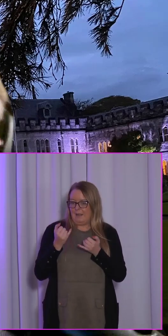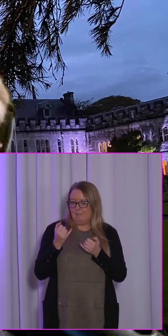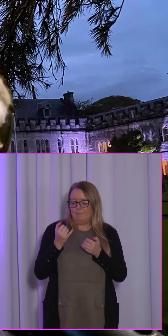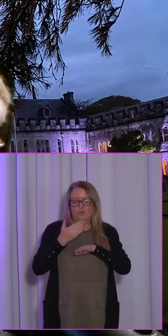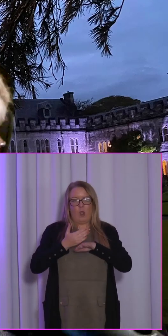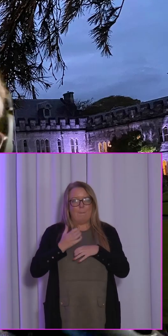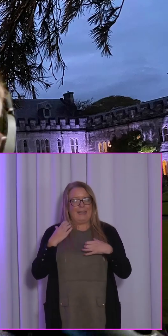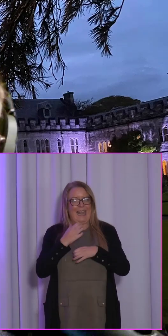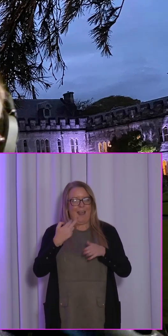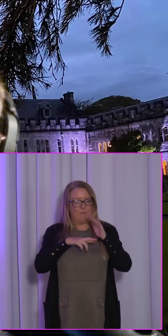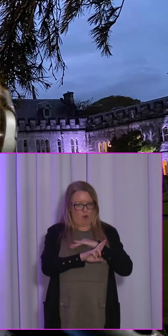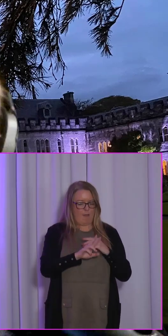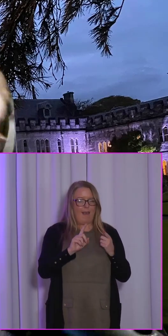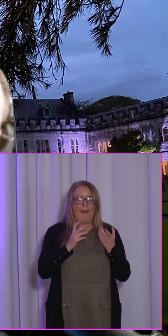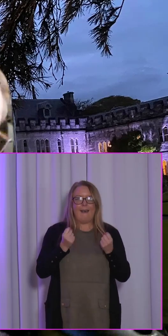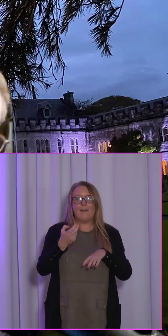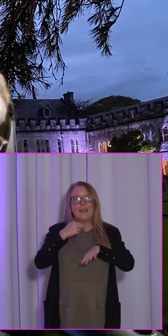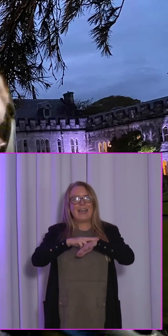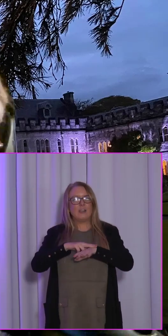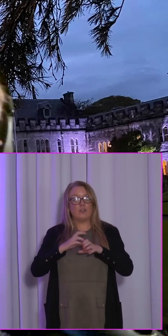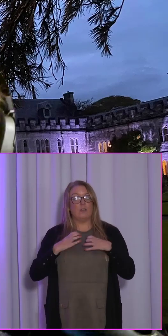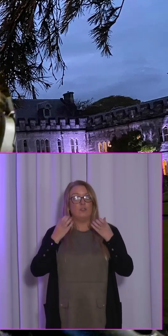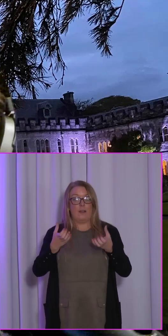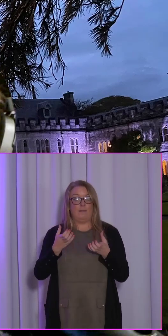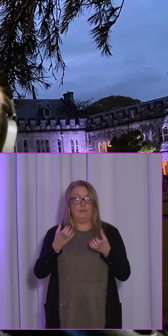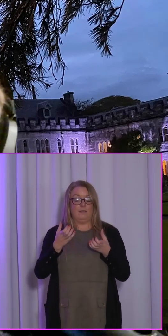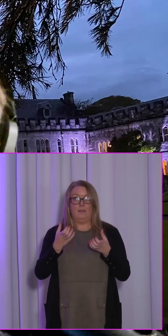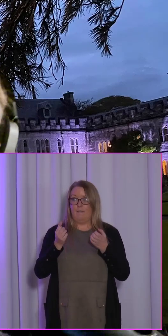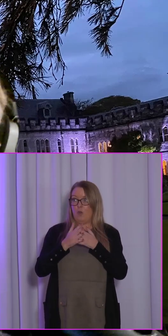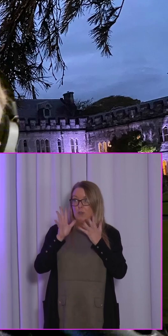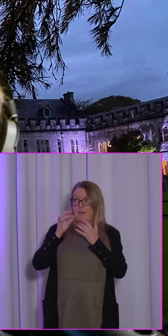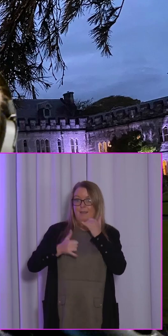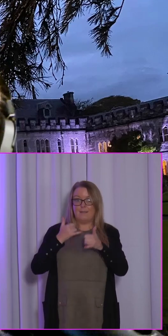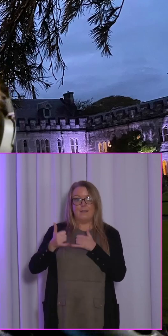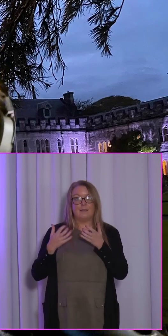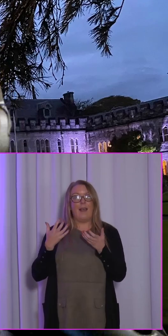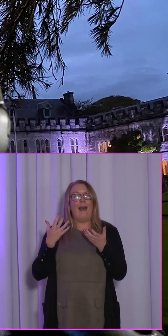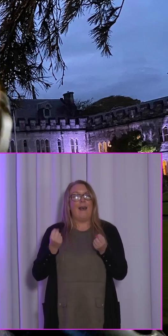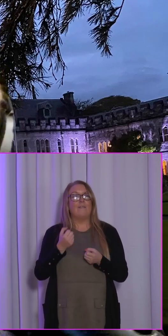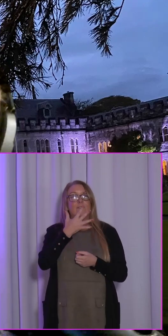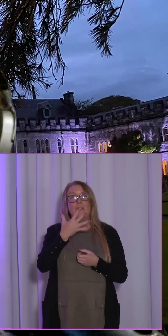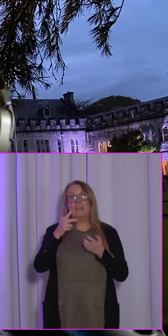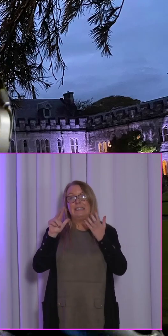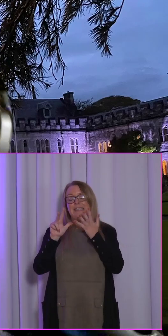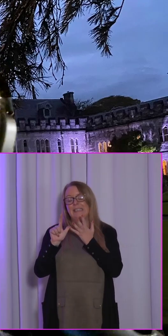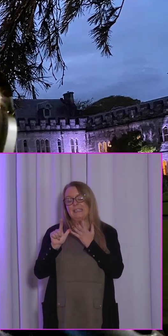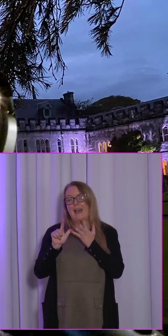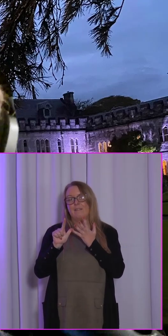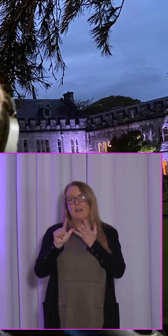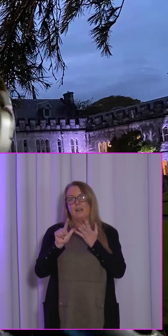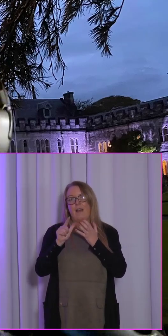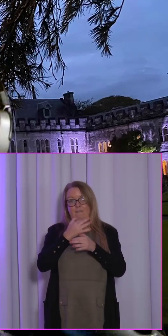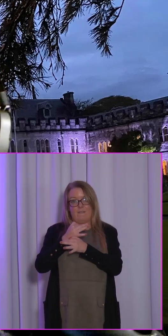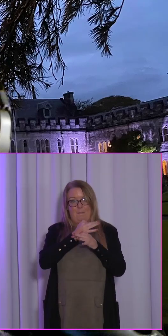national charity for 10 years that helped 57,000 families across Ireland. We don't have it anymore,